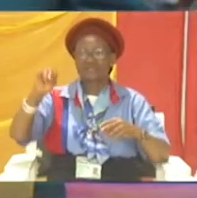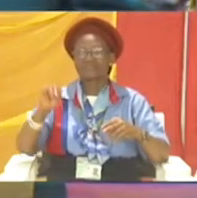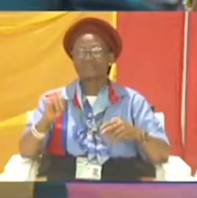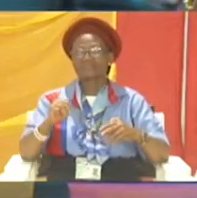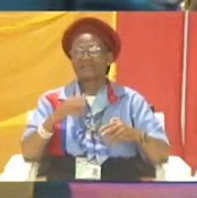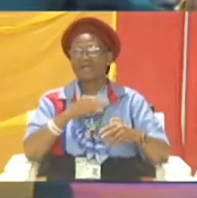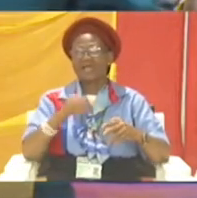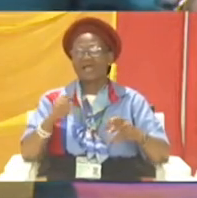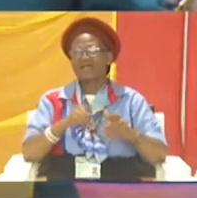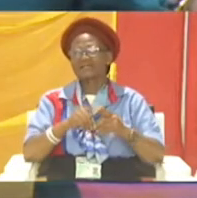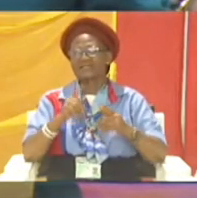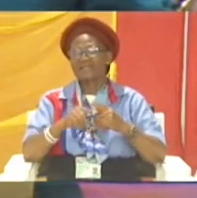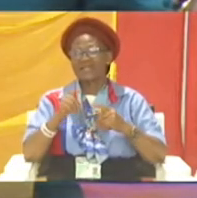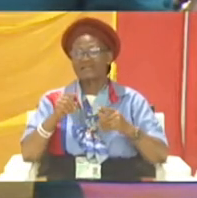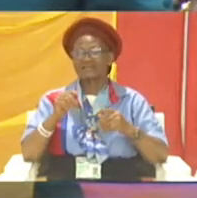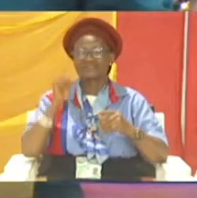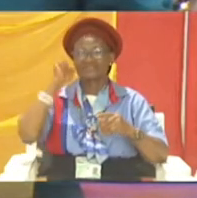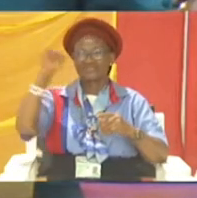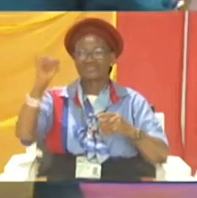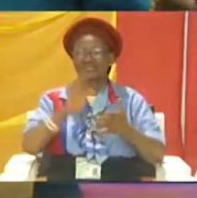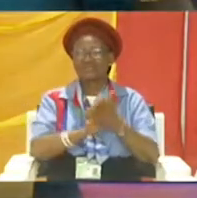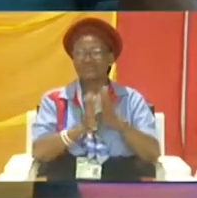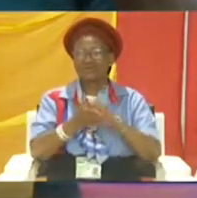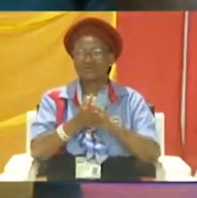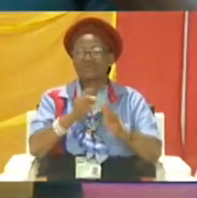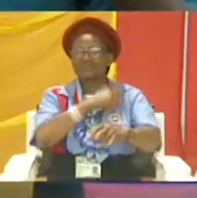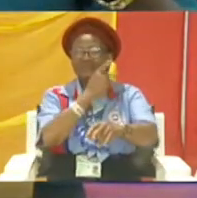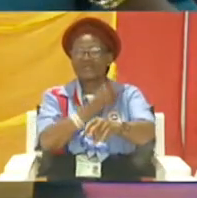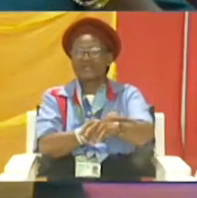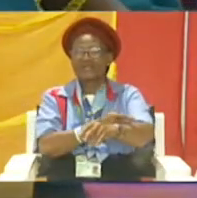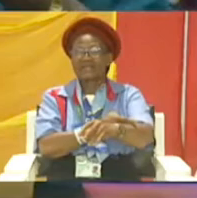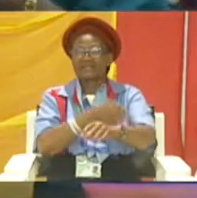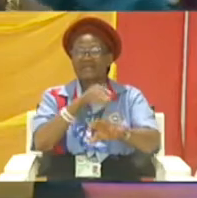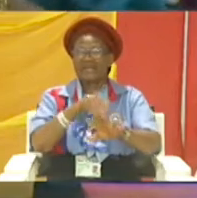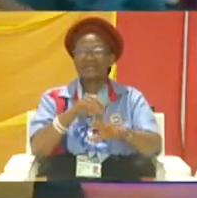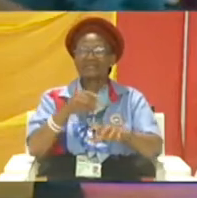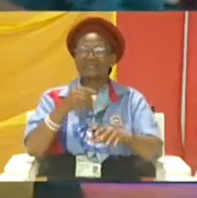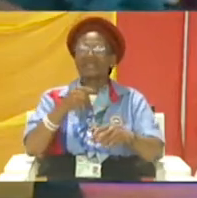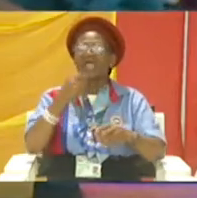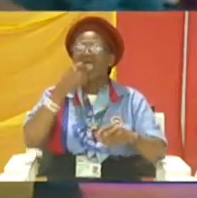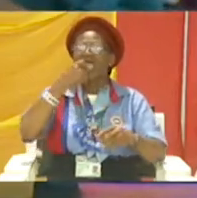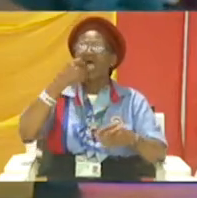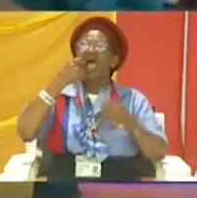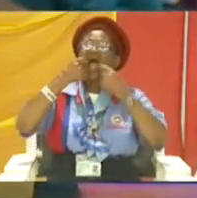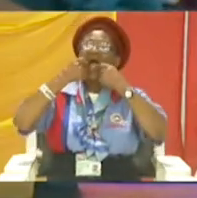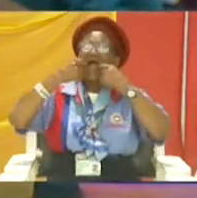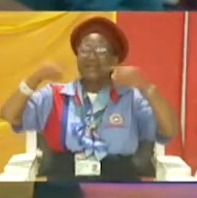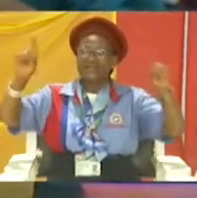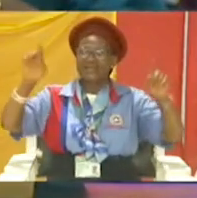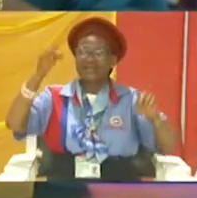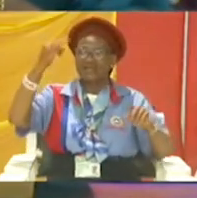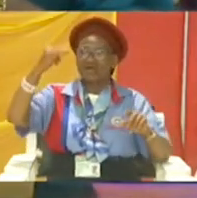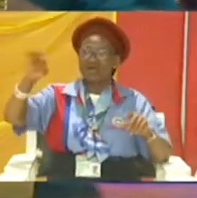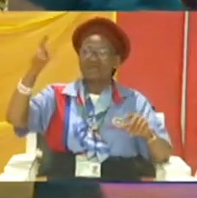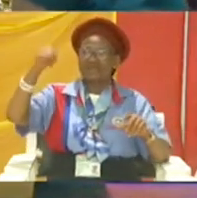she became pregnant at the decree of the man of God. Let me